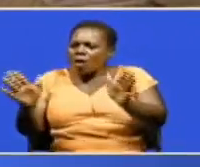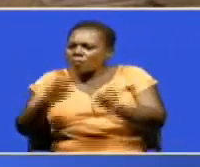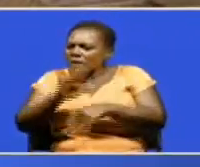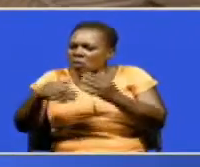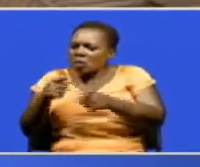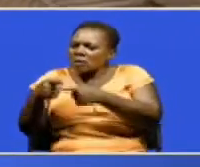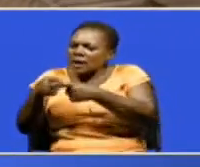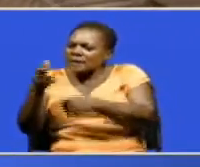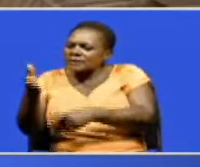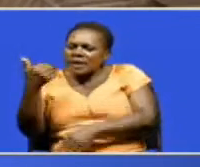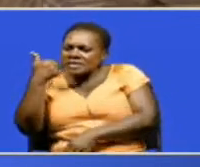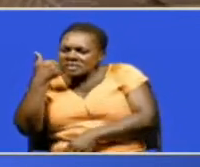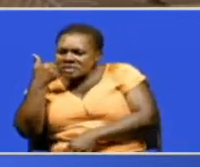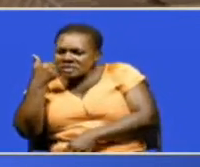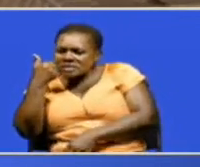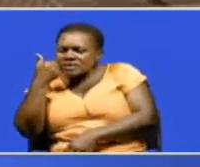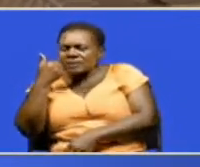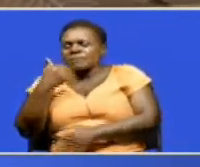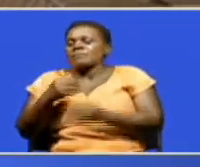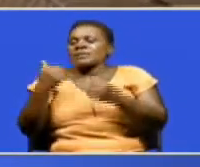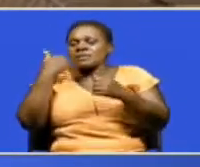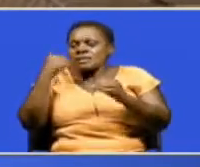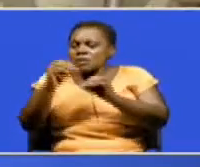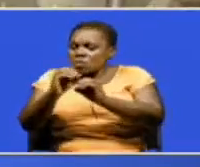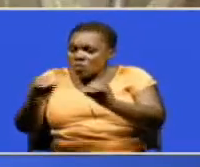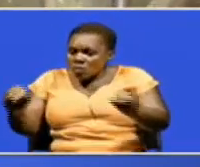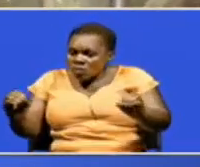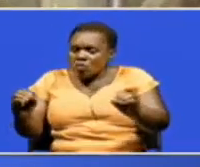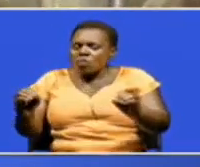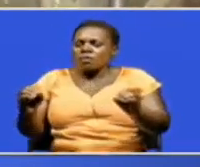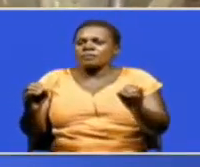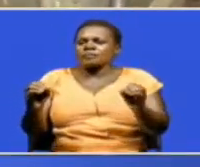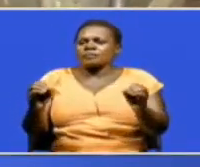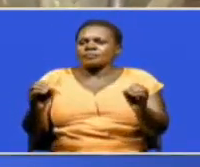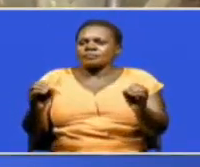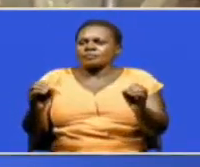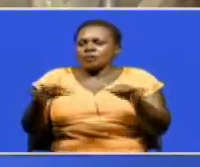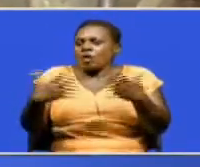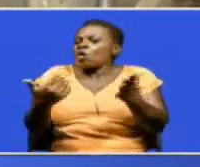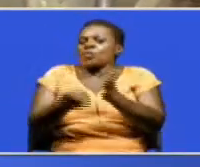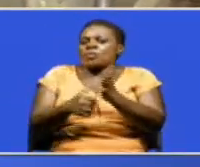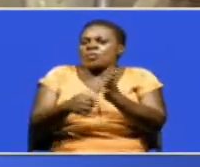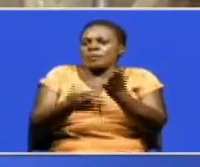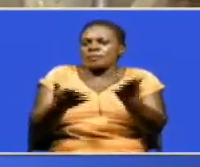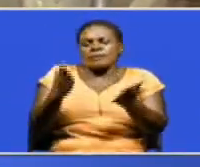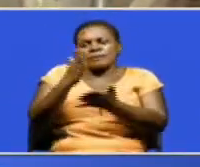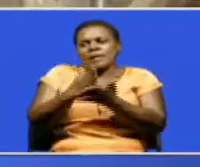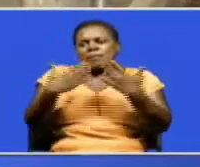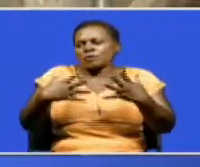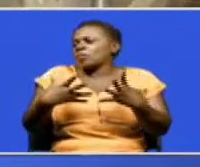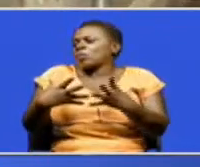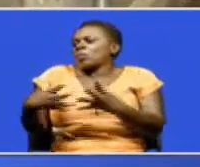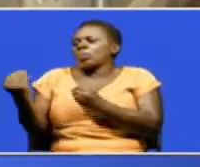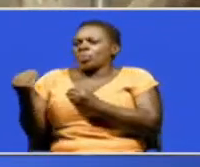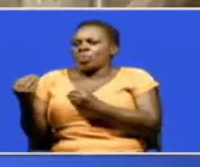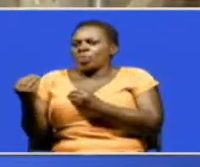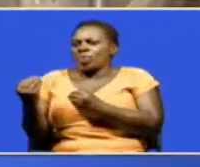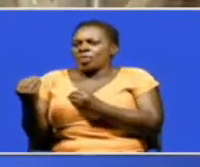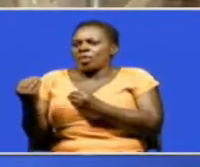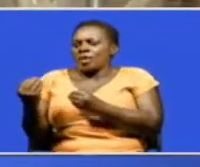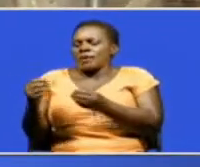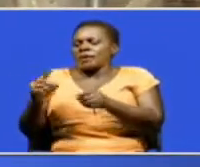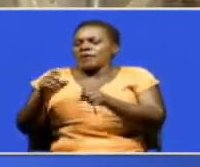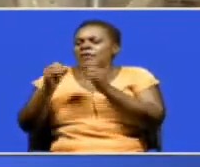doors and check if there's anyone sick. If there's none, or if there's any problem, because some can even escape, maybe if they are not close to